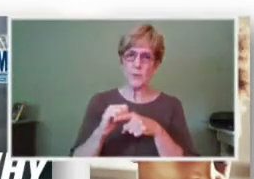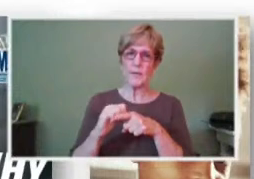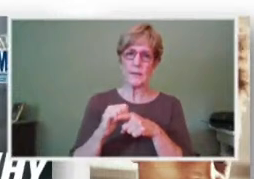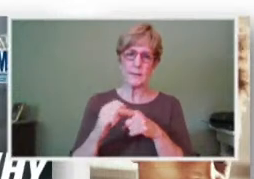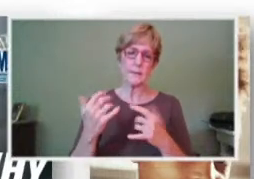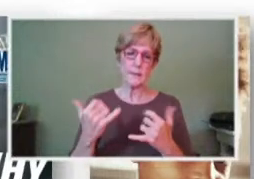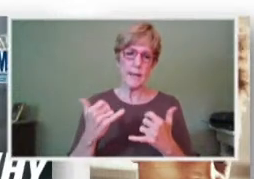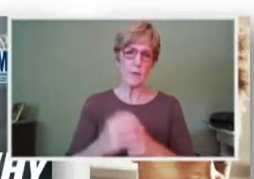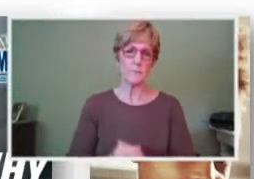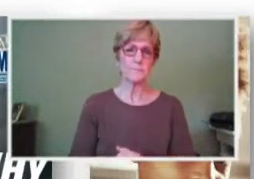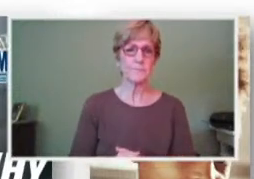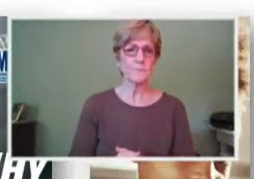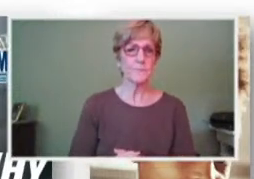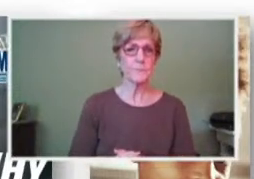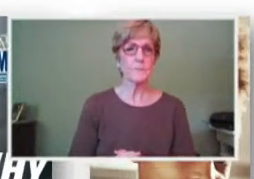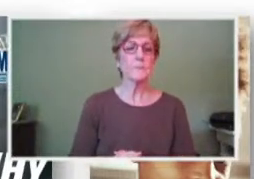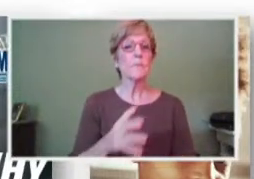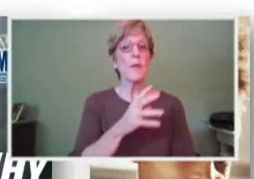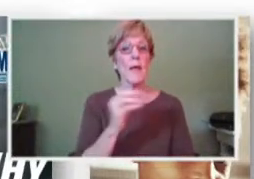process. And